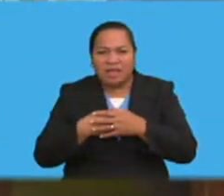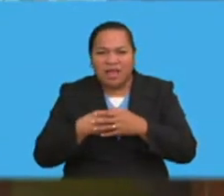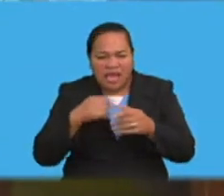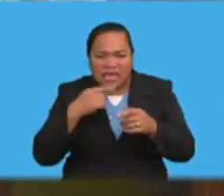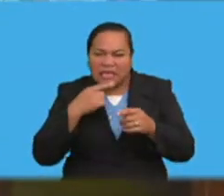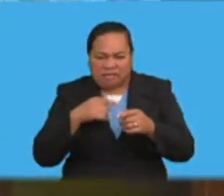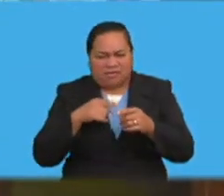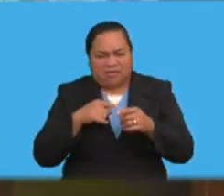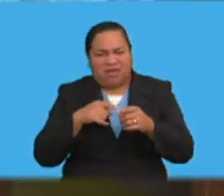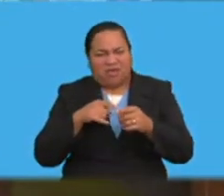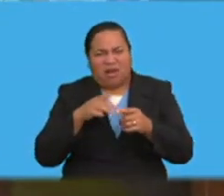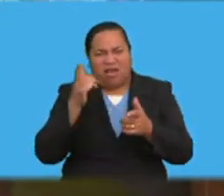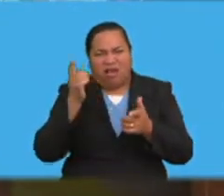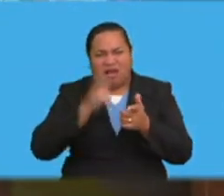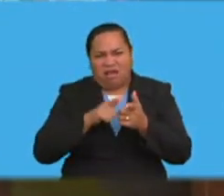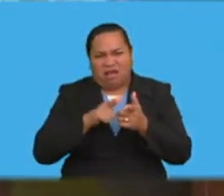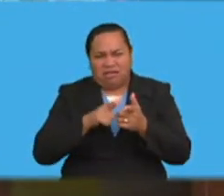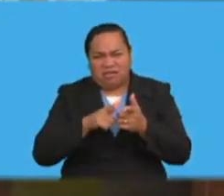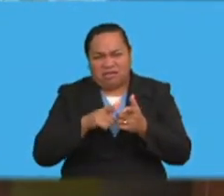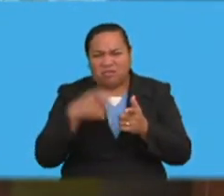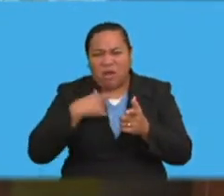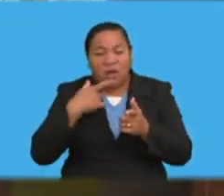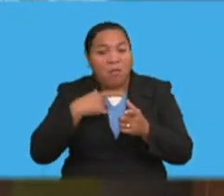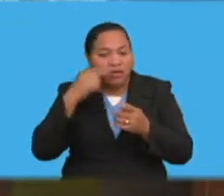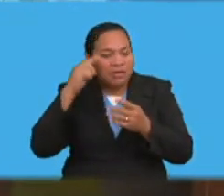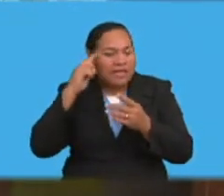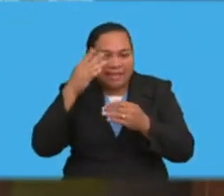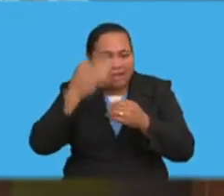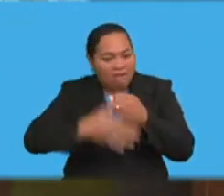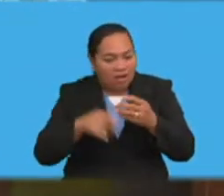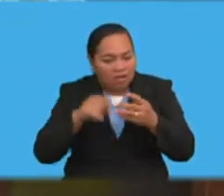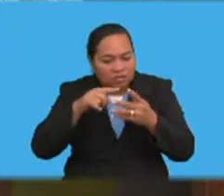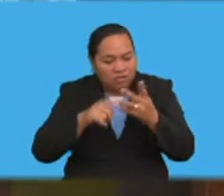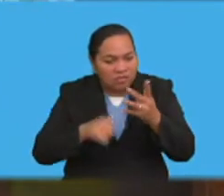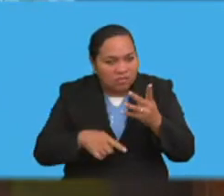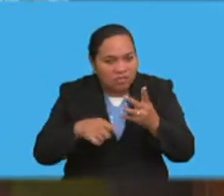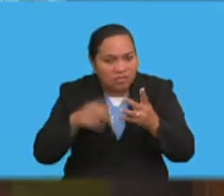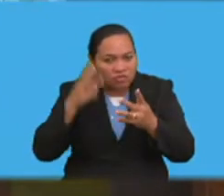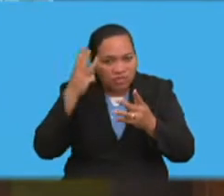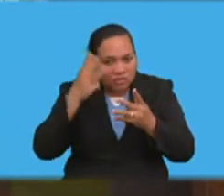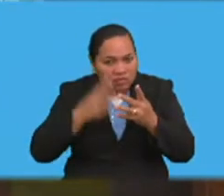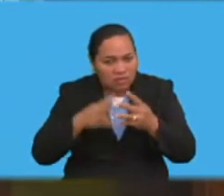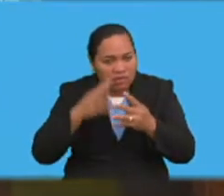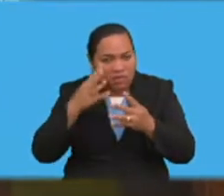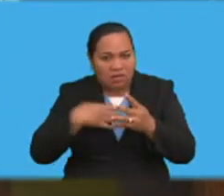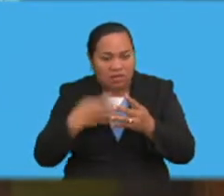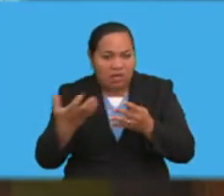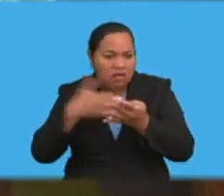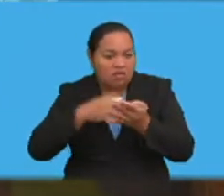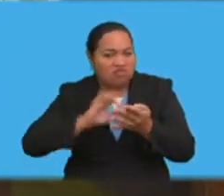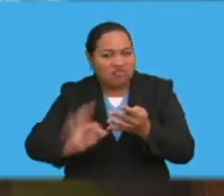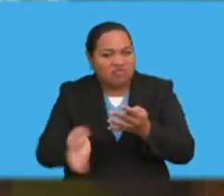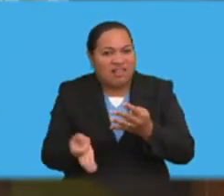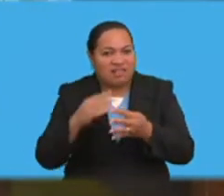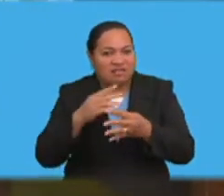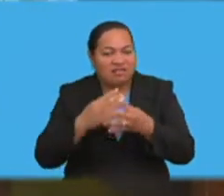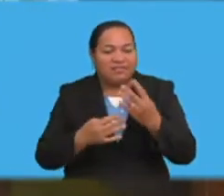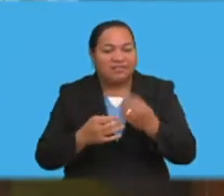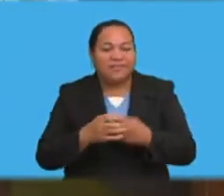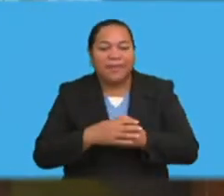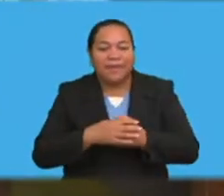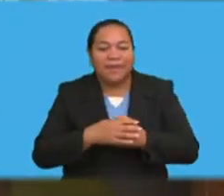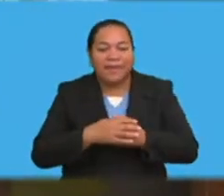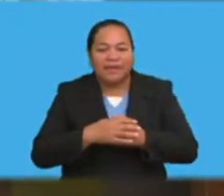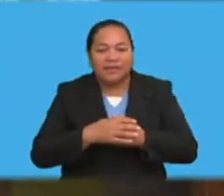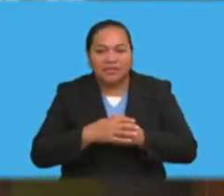understatement, because these kinds of natural disasters disturb the actual growth trajectory of the country, Madam Speaker.